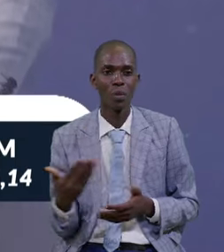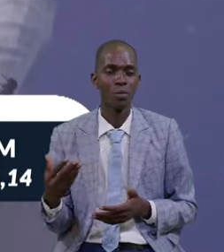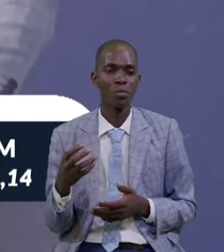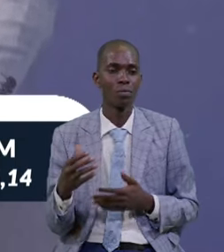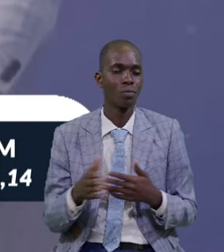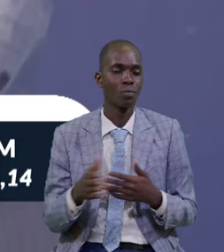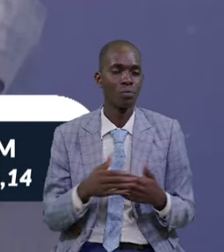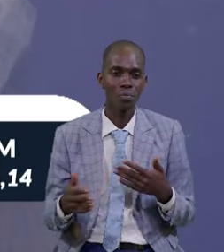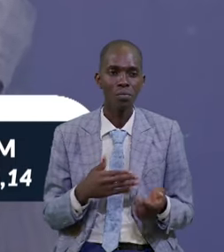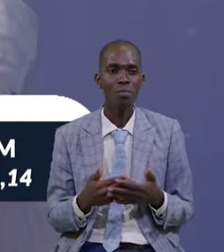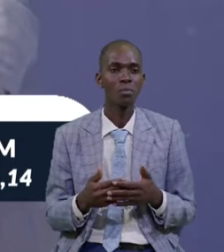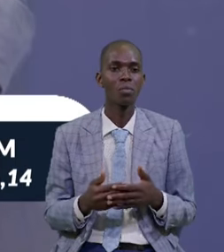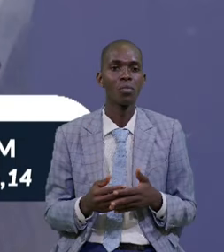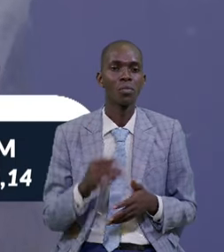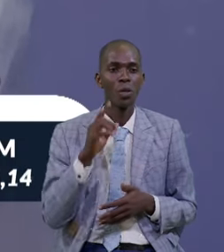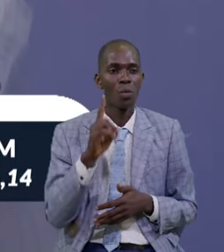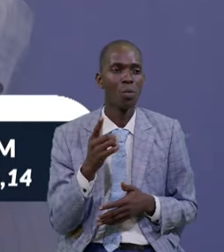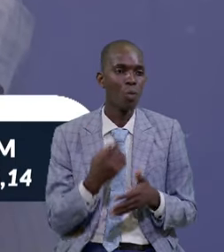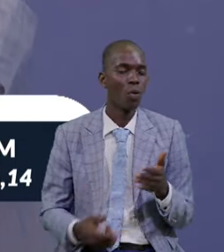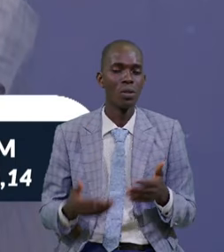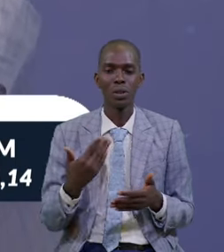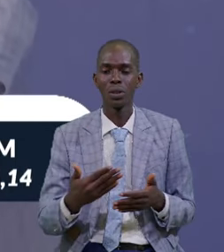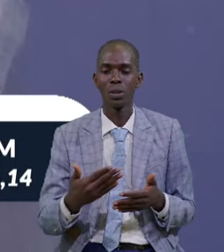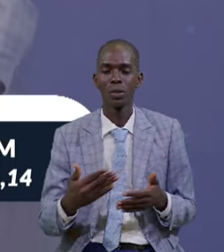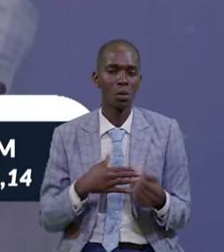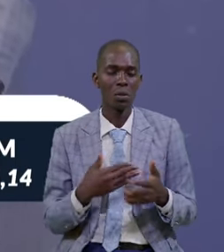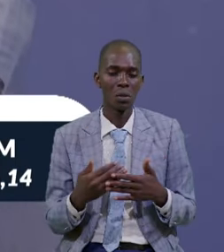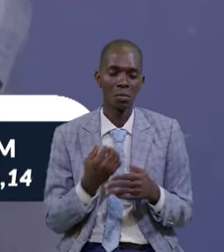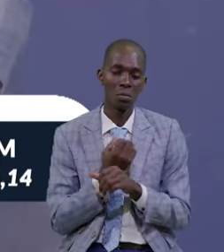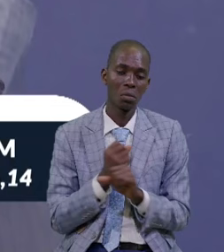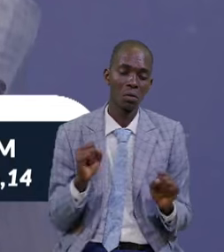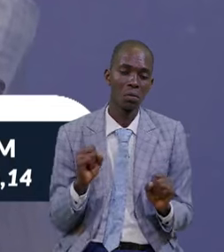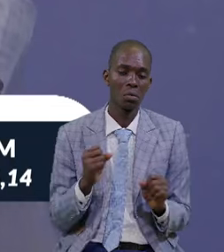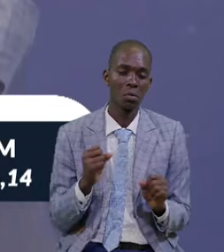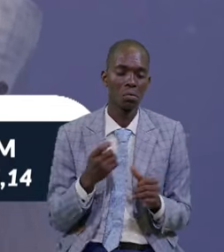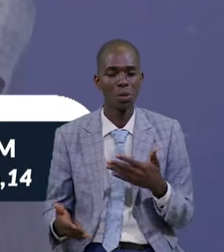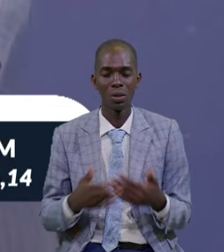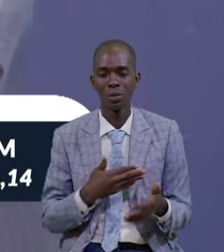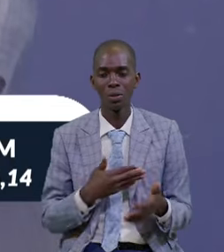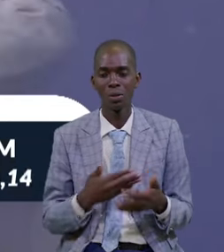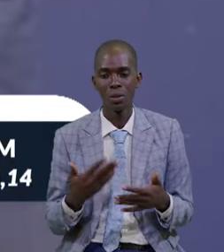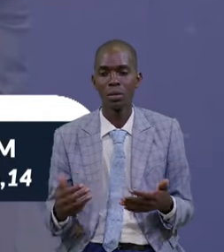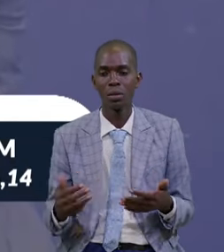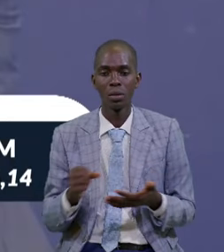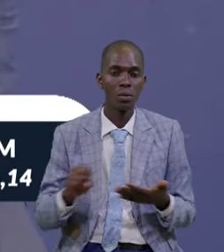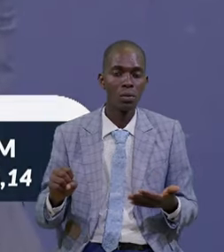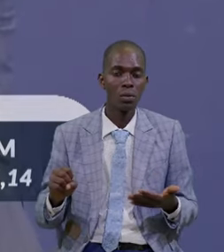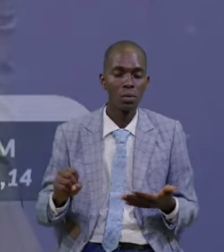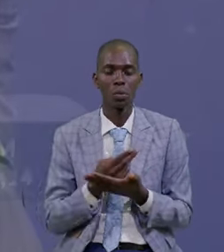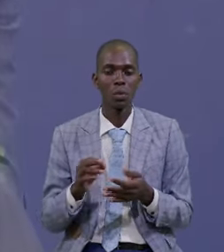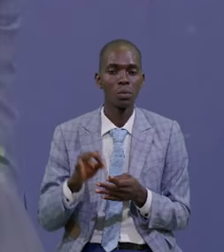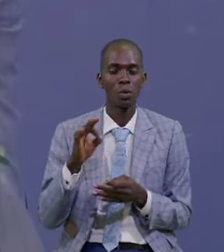what things soever, sanctification, what things soever, Holy Ghost baptism, what